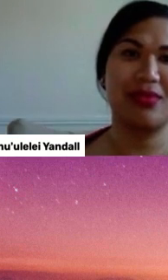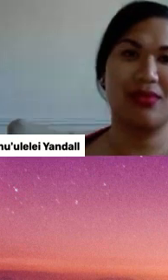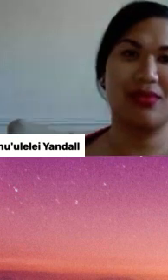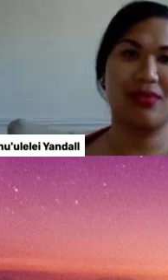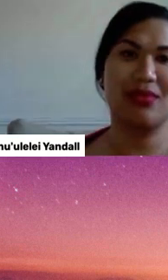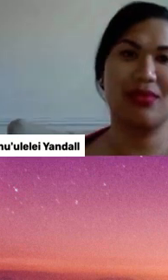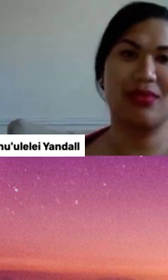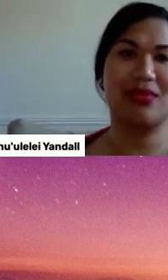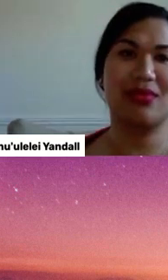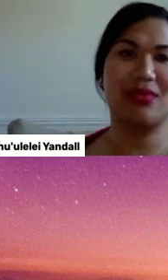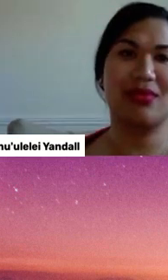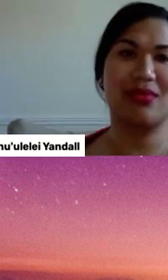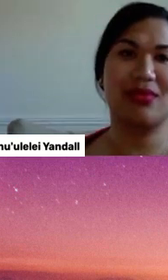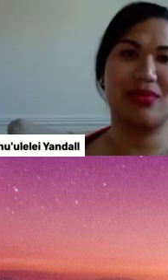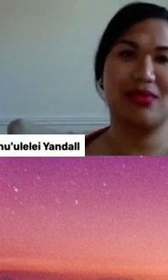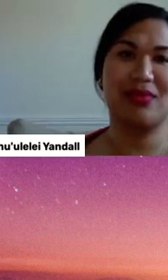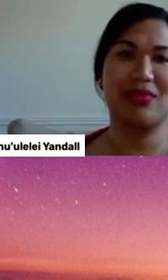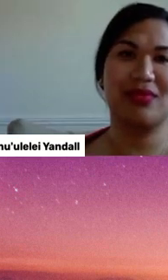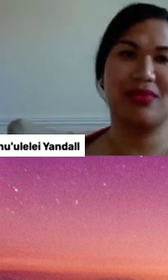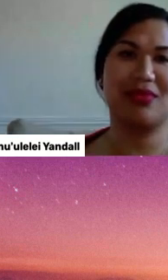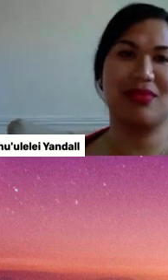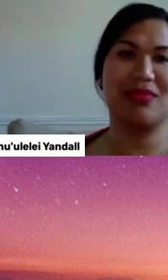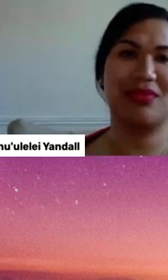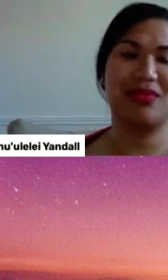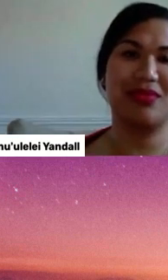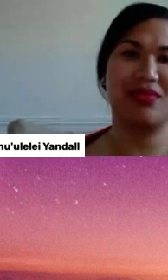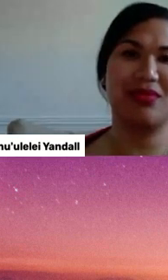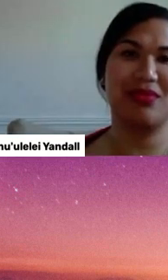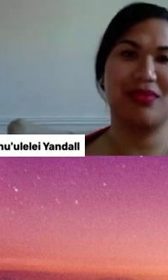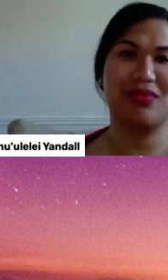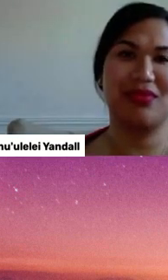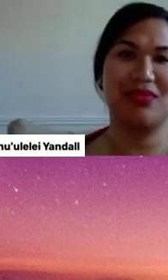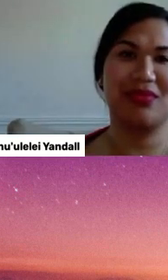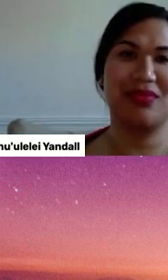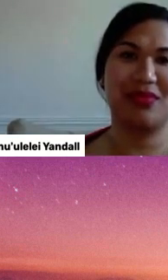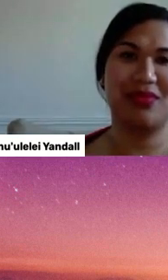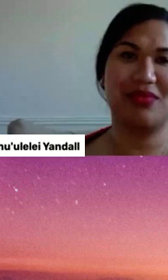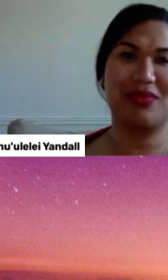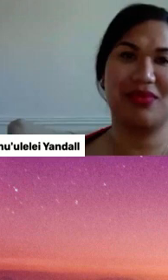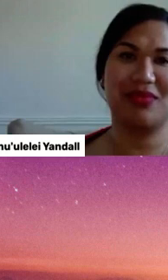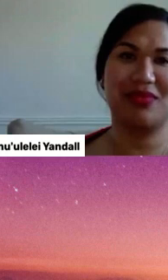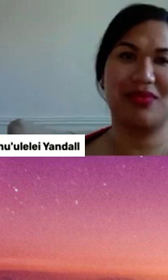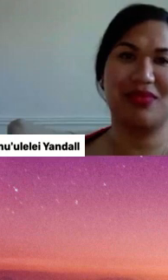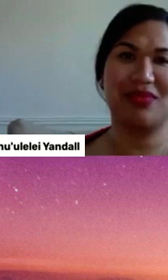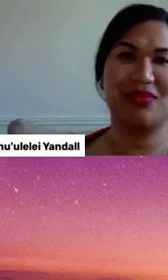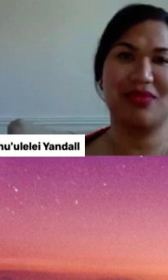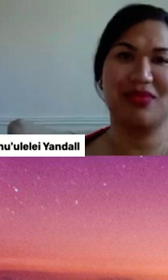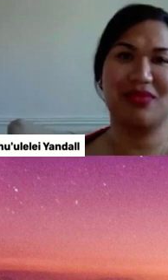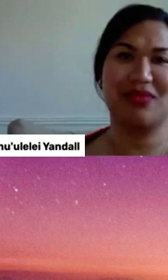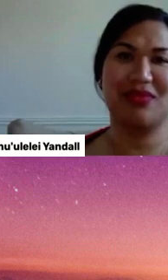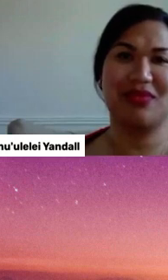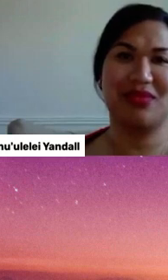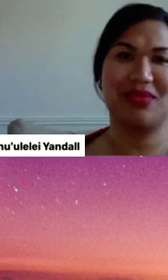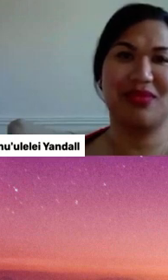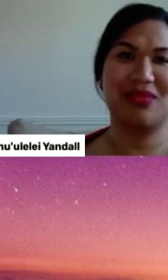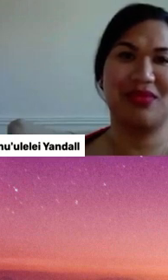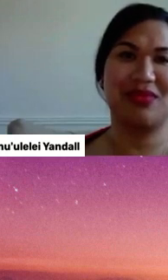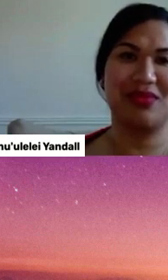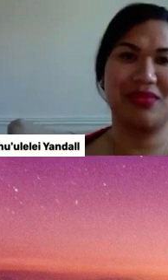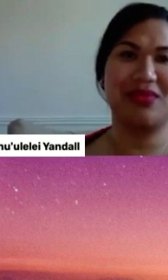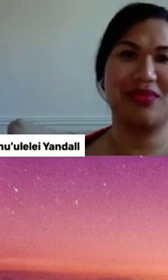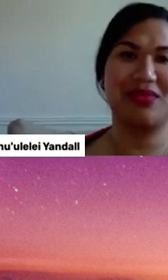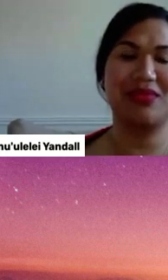legal services organization with also a direct service component with our Black Trans Task Force, who's working on a housing project for